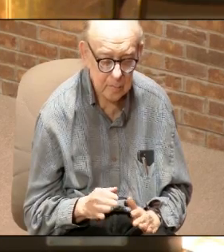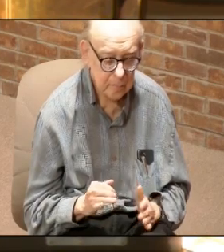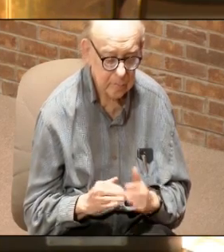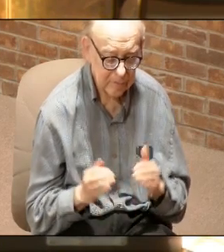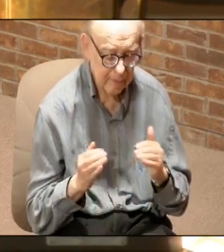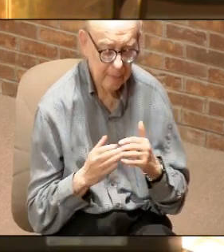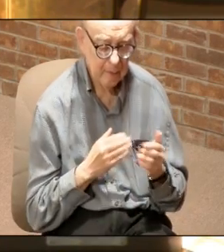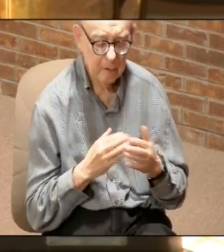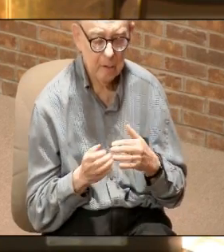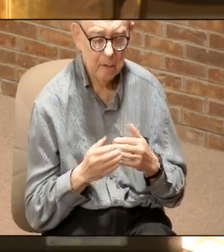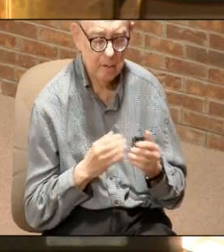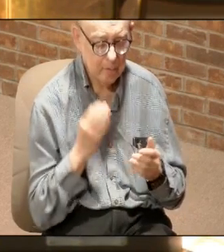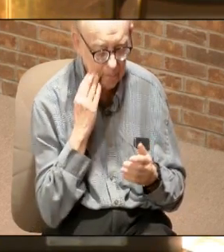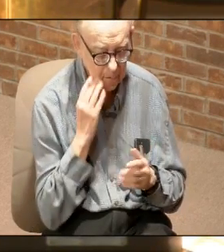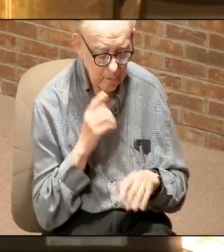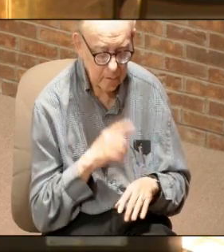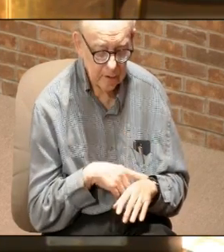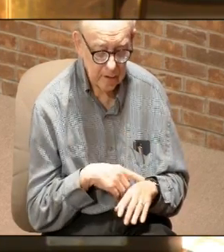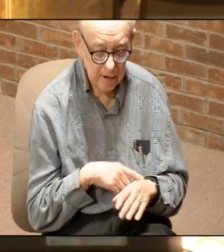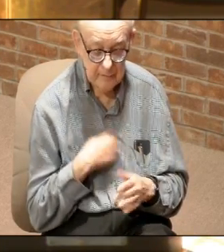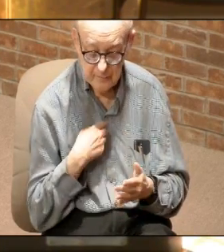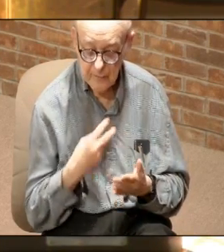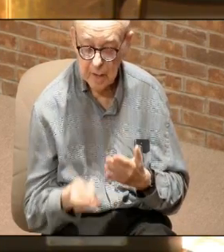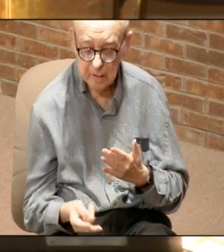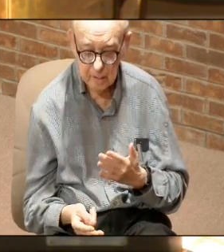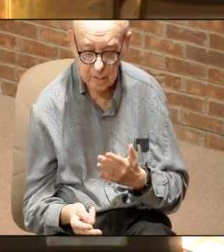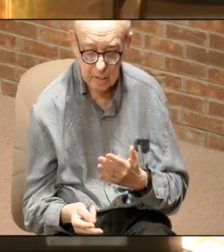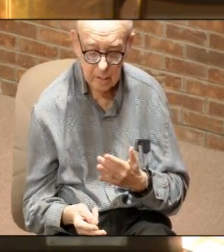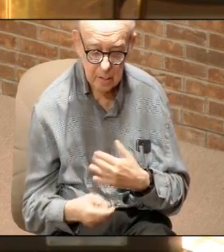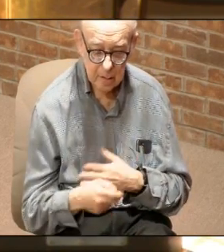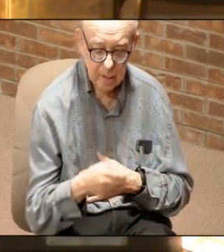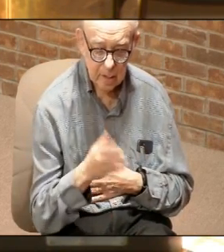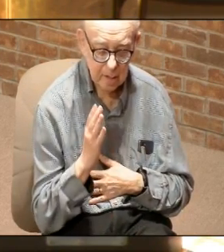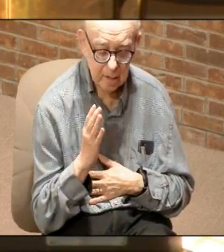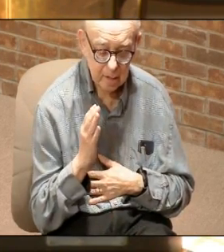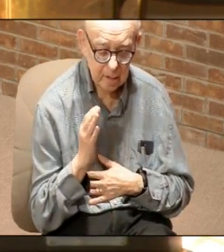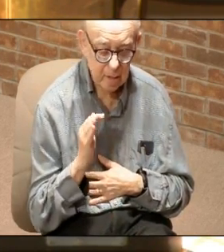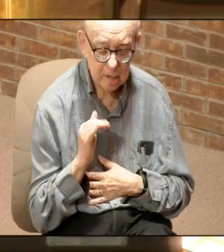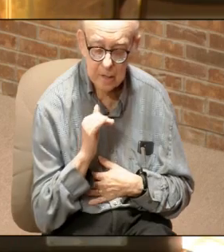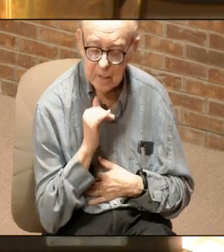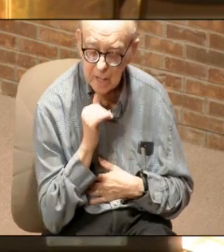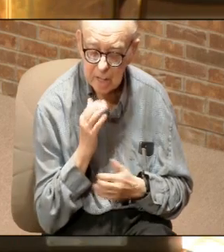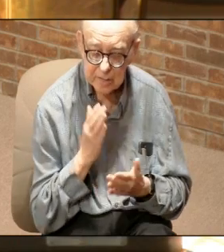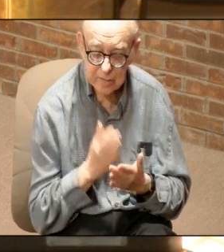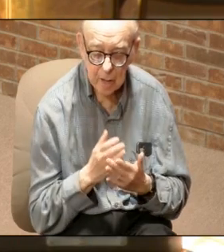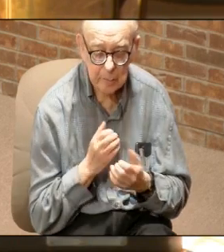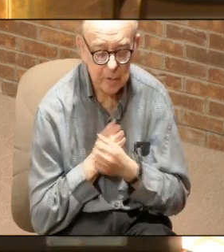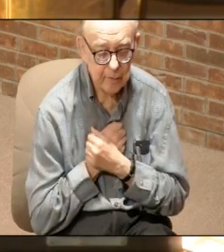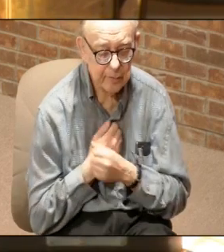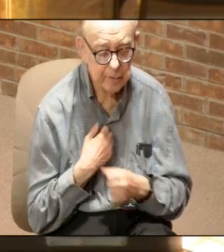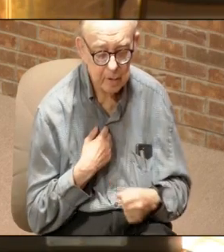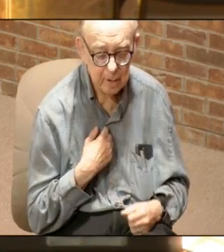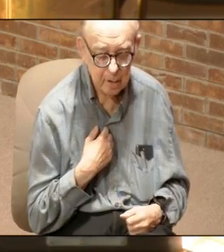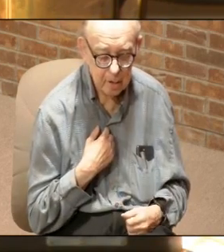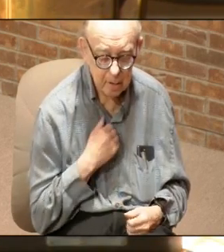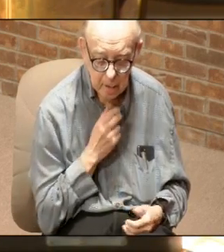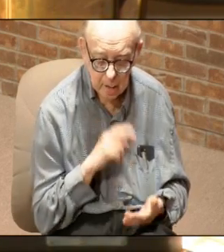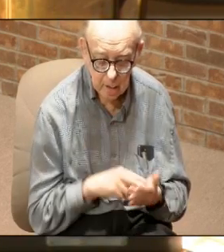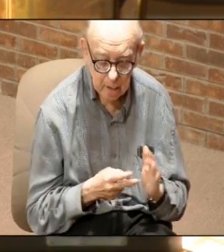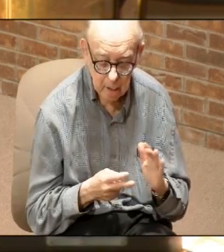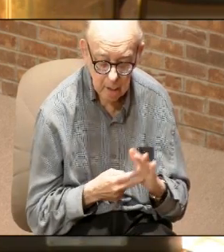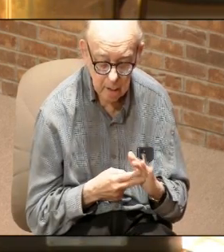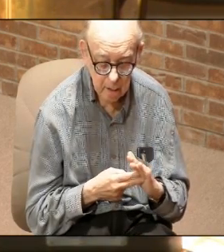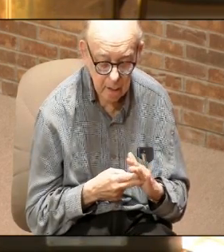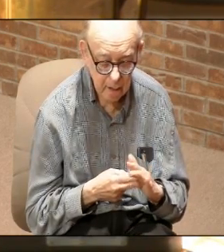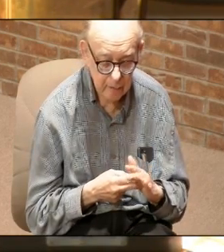That even though I know that there are times I fail, he still doesn't stop loving me. And it doesn't mean I got the right